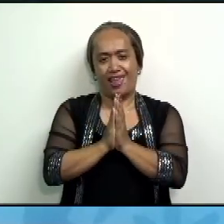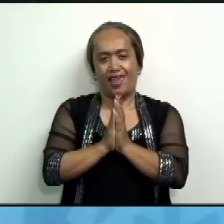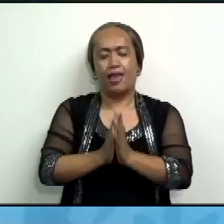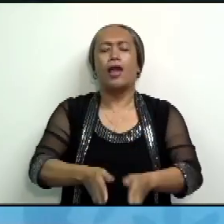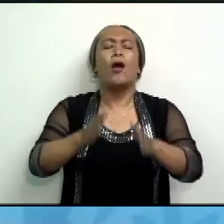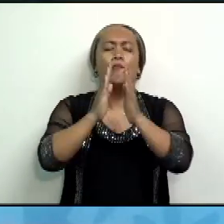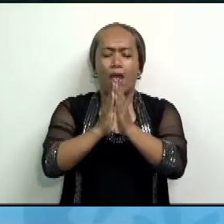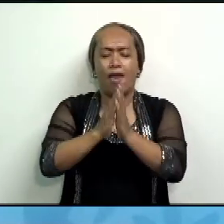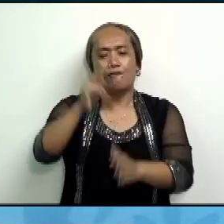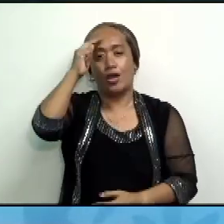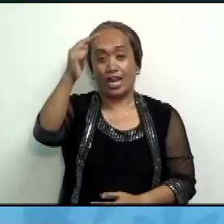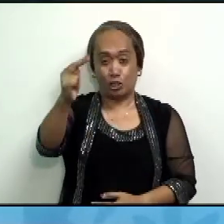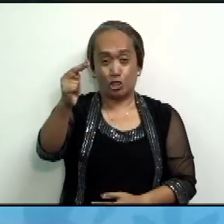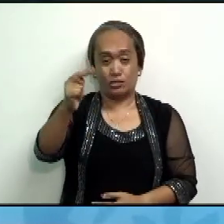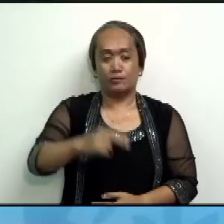Prayer for our nation.